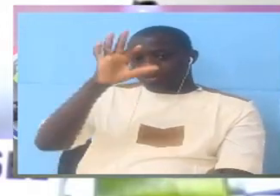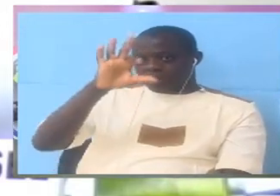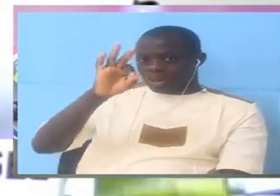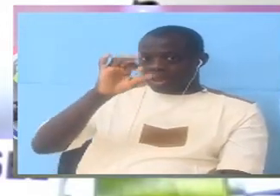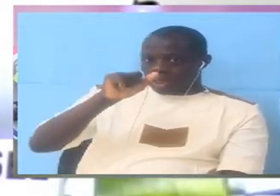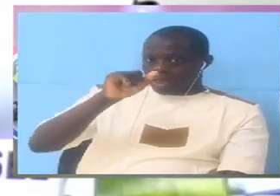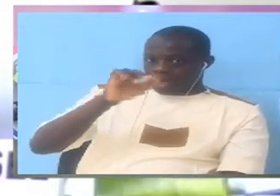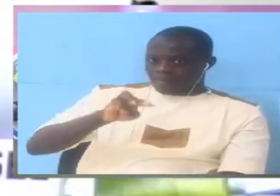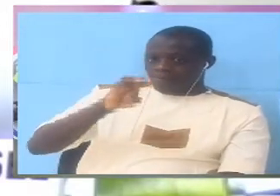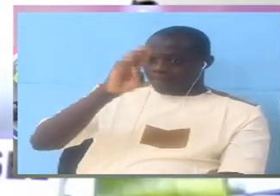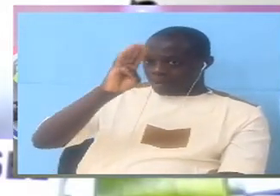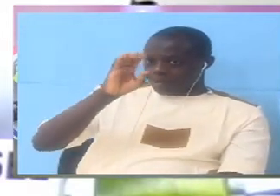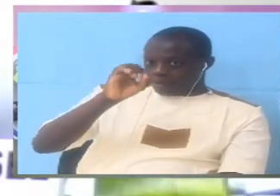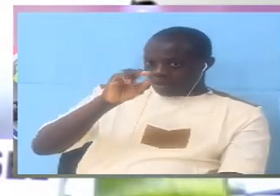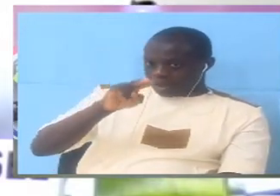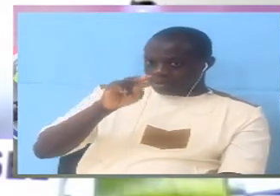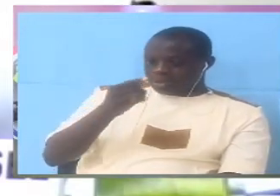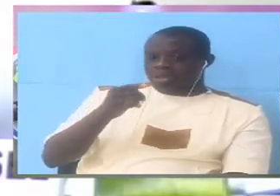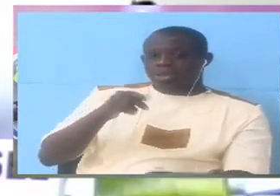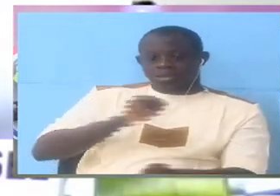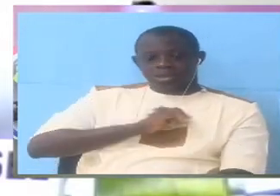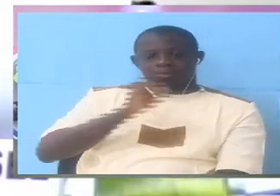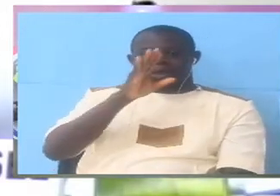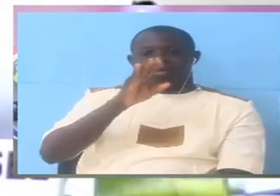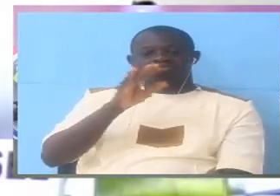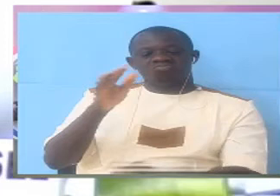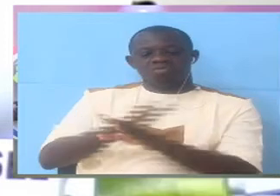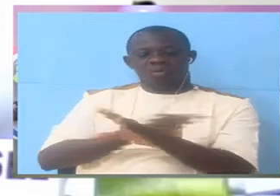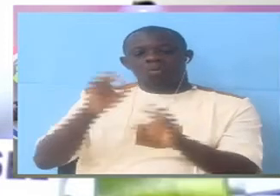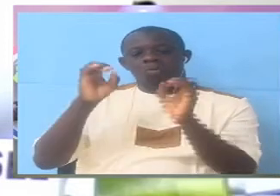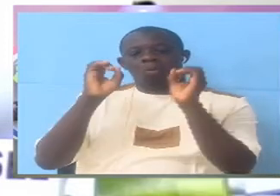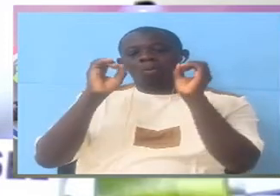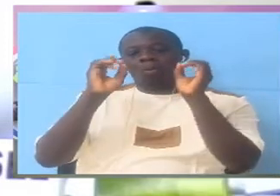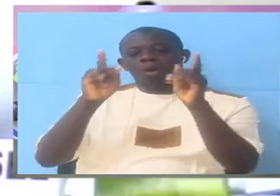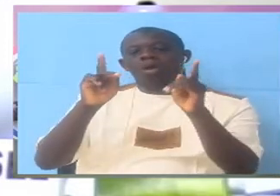And he said it was okay.